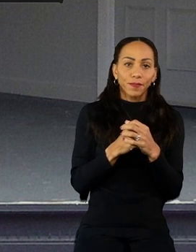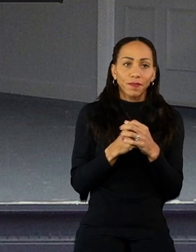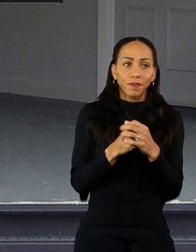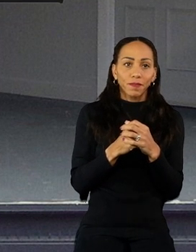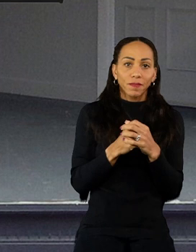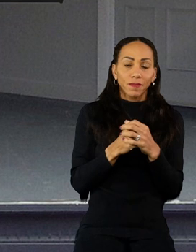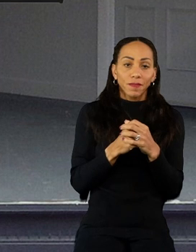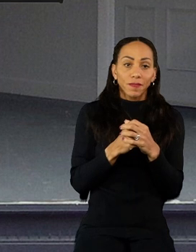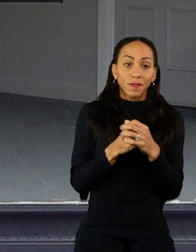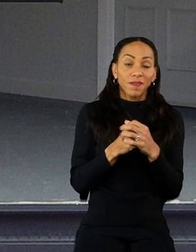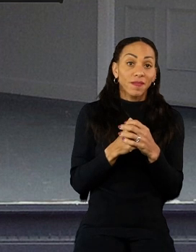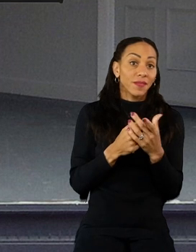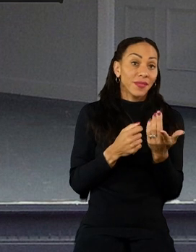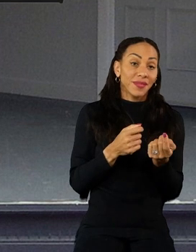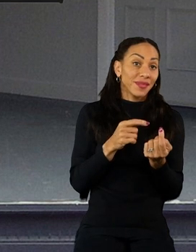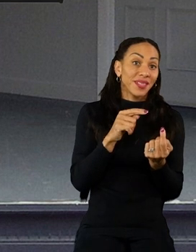there. But